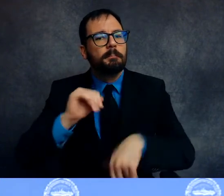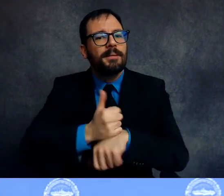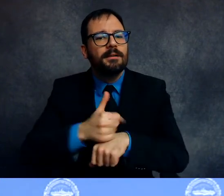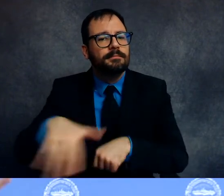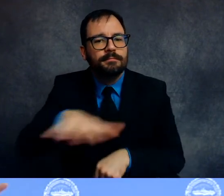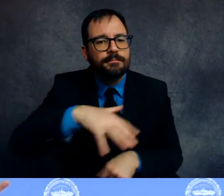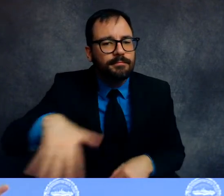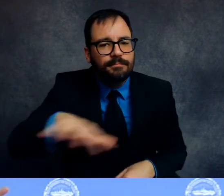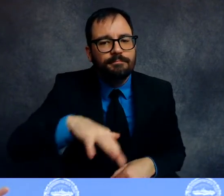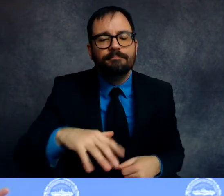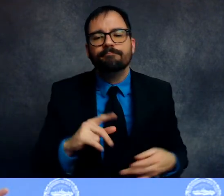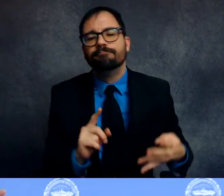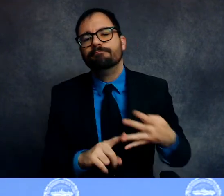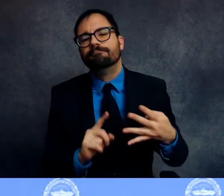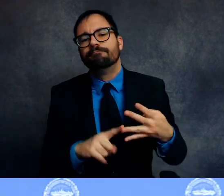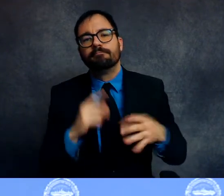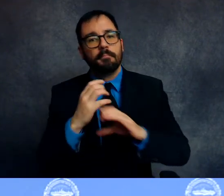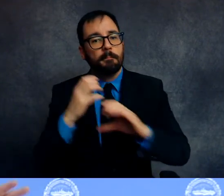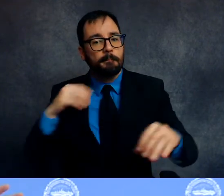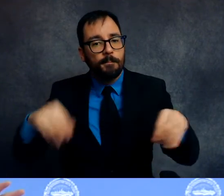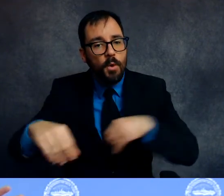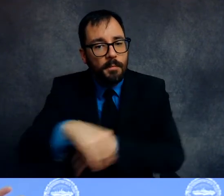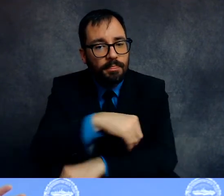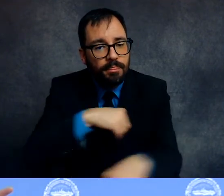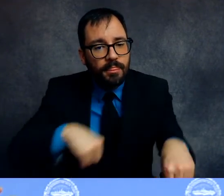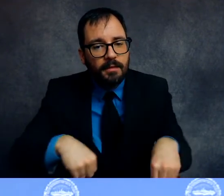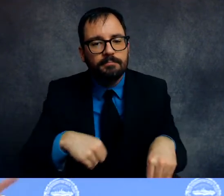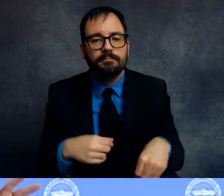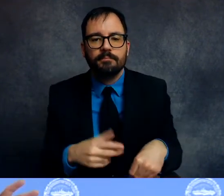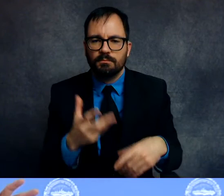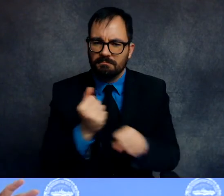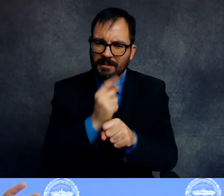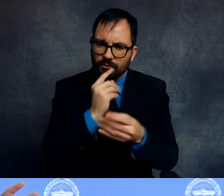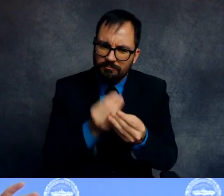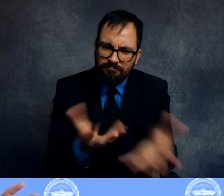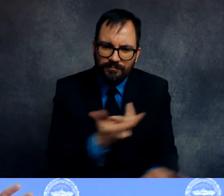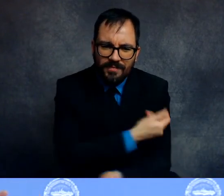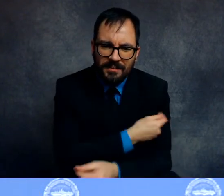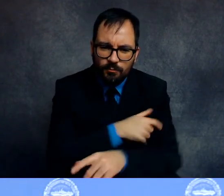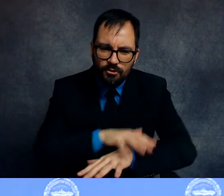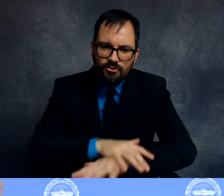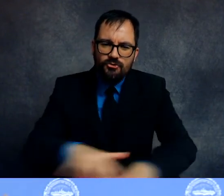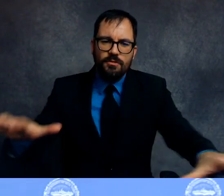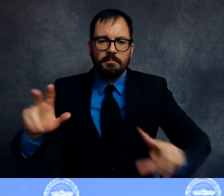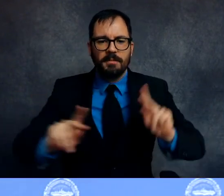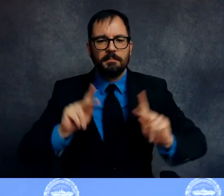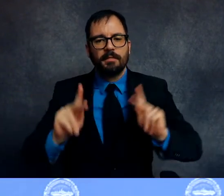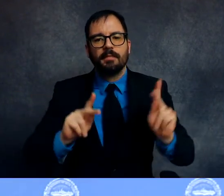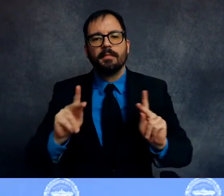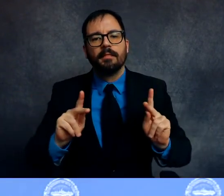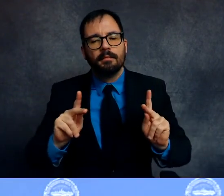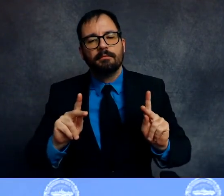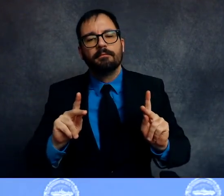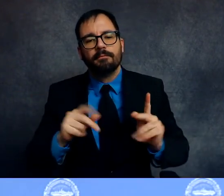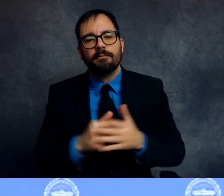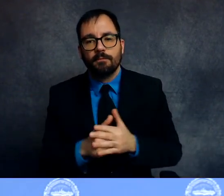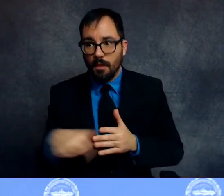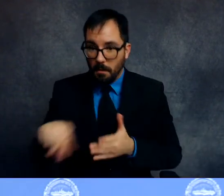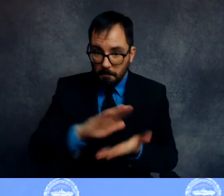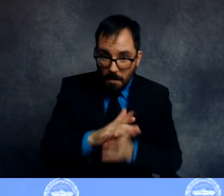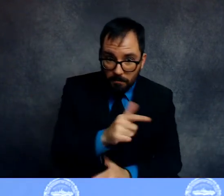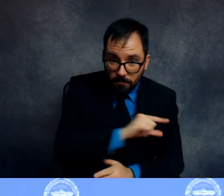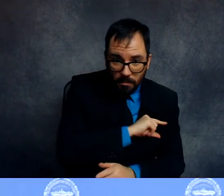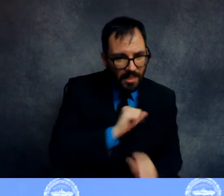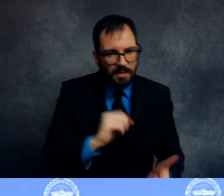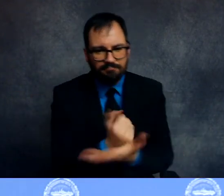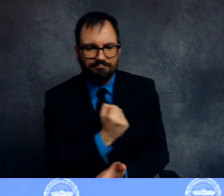sites, priority group clinics, community-based clinics open to anyone eligible, and then our mobile effort, which will be,